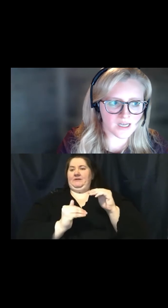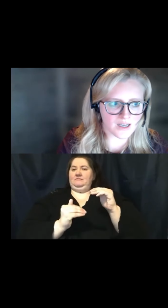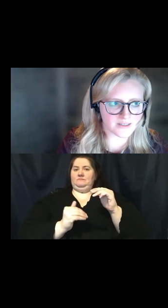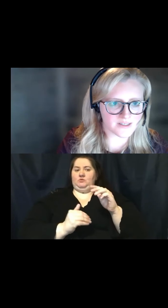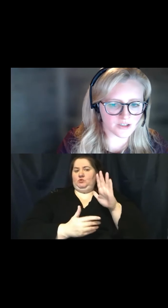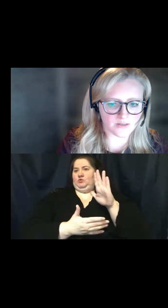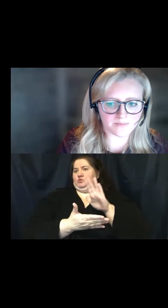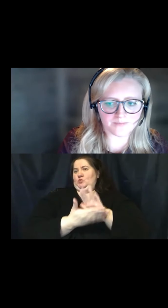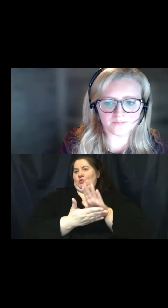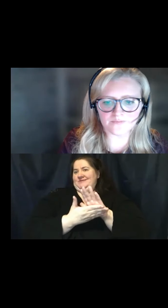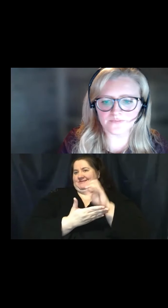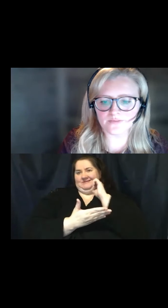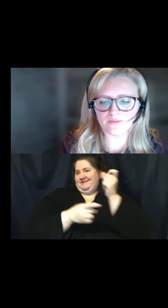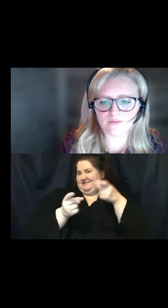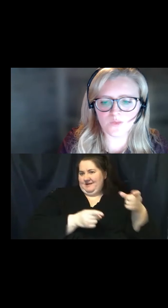school is not in session.